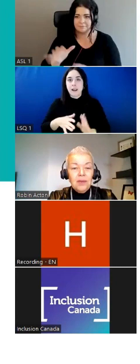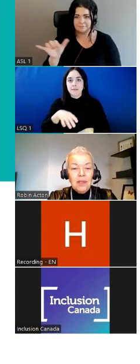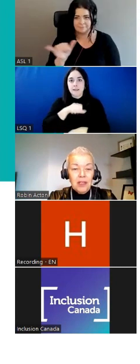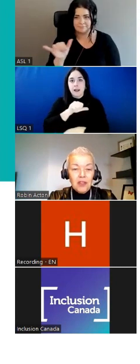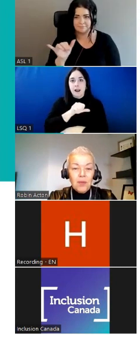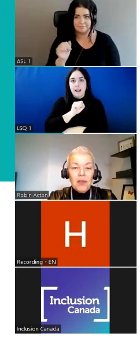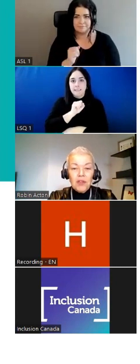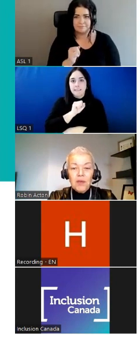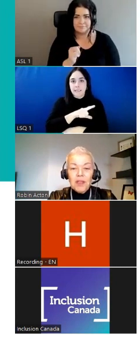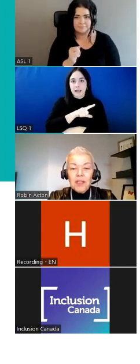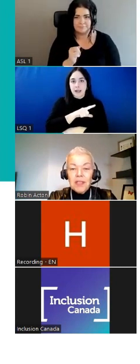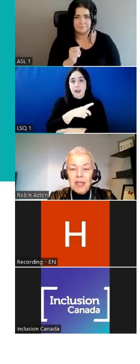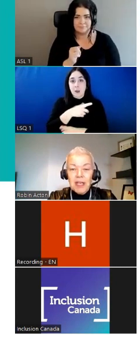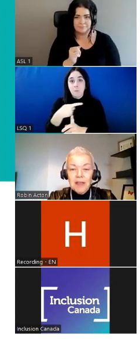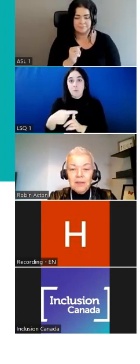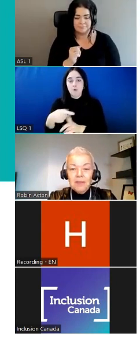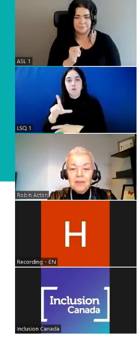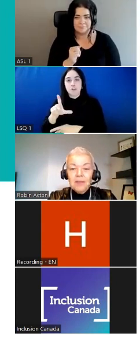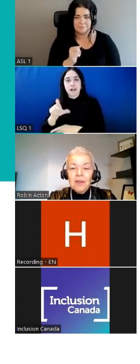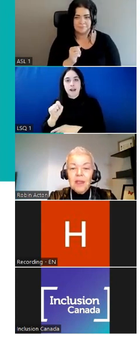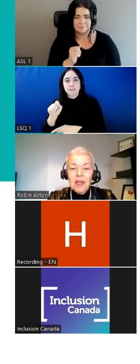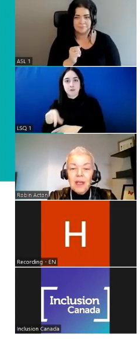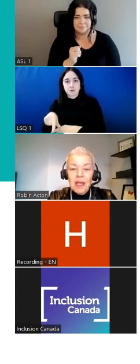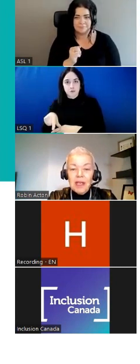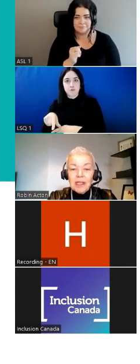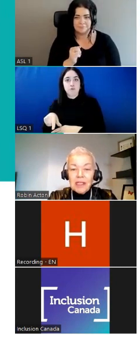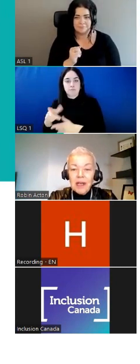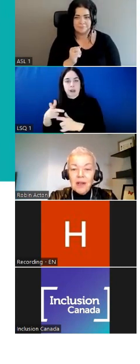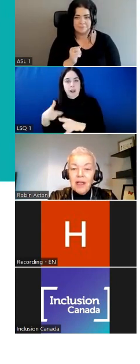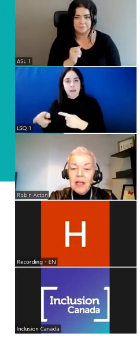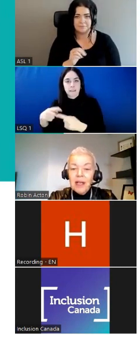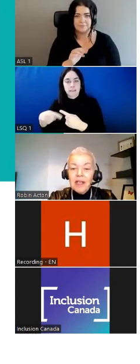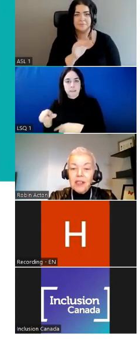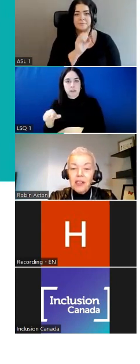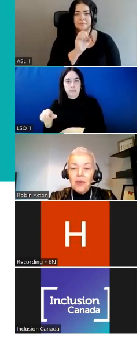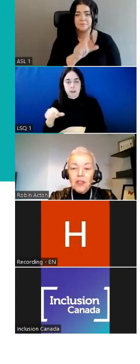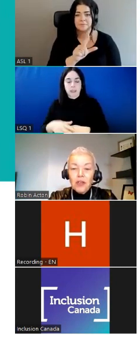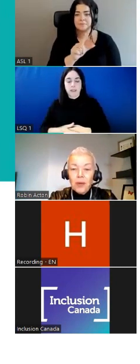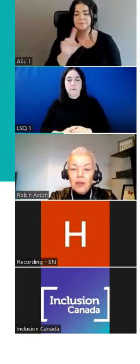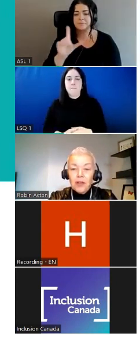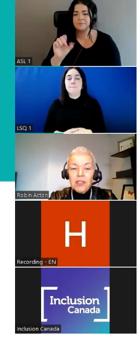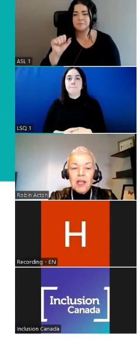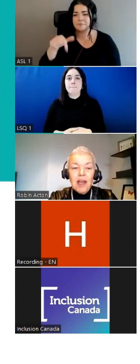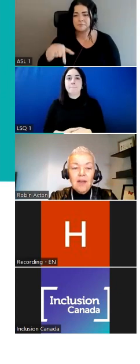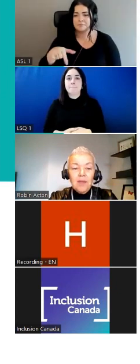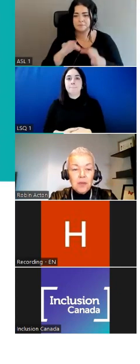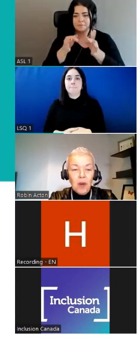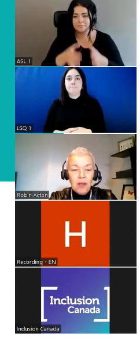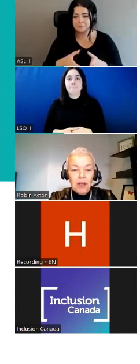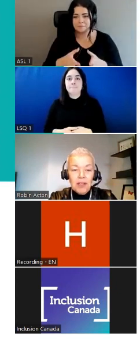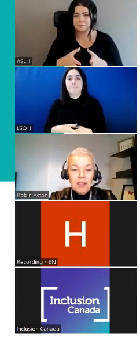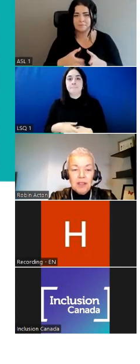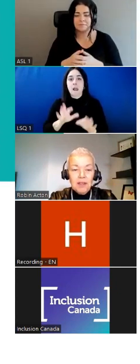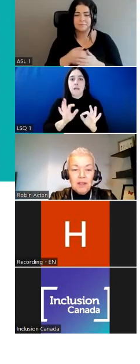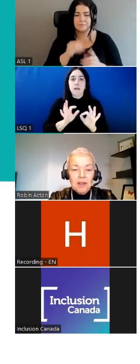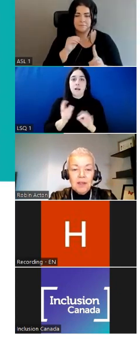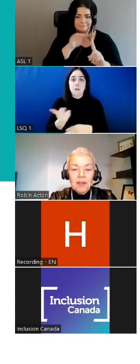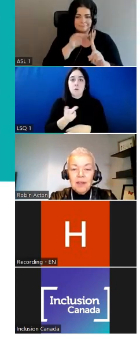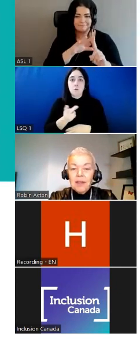LSQ, interpreters with us today. ASL and LSQ interpreters have been